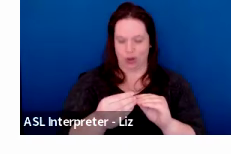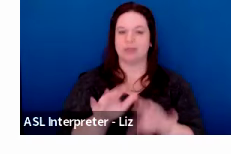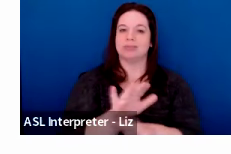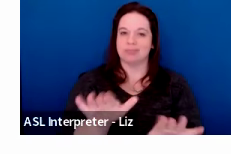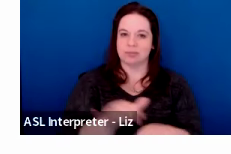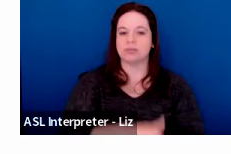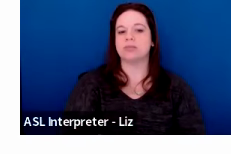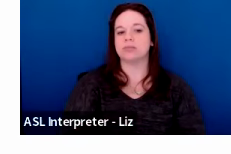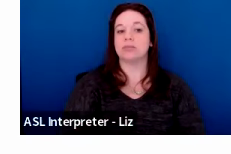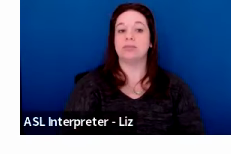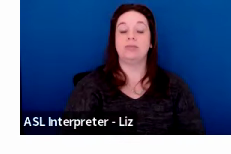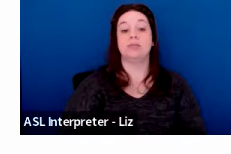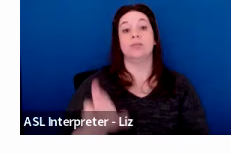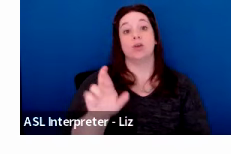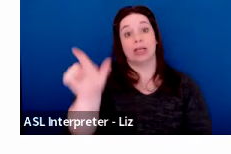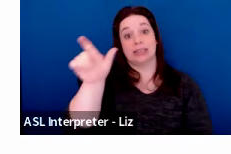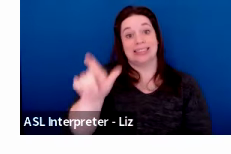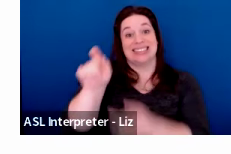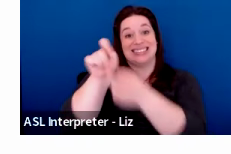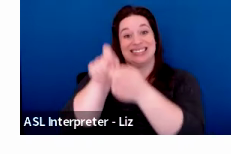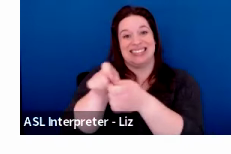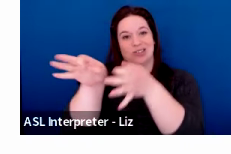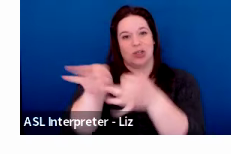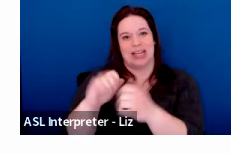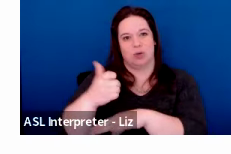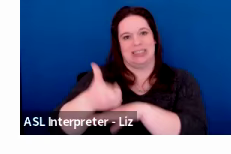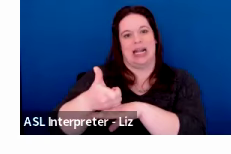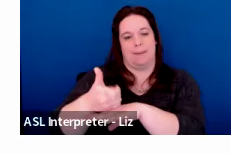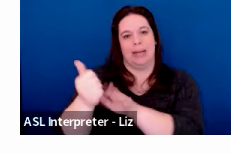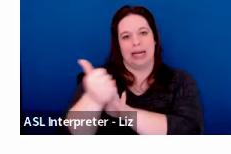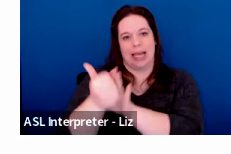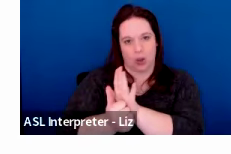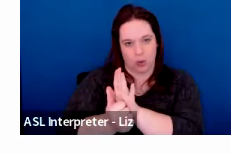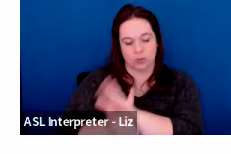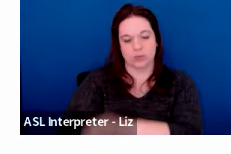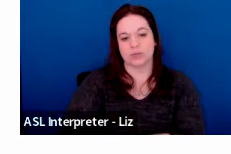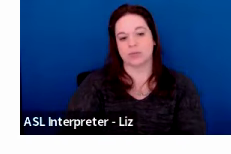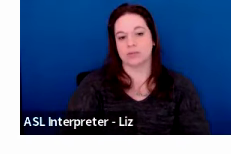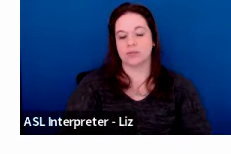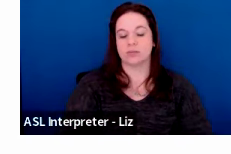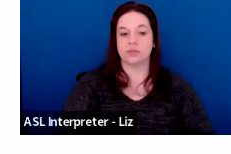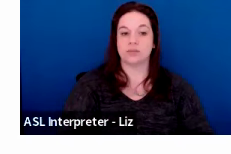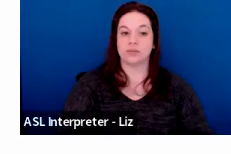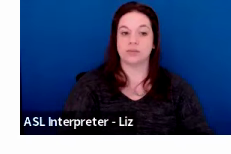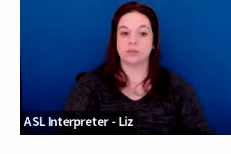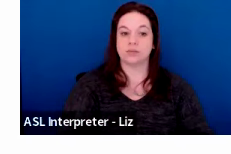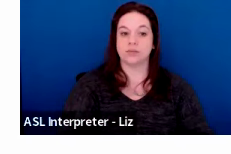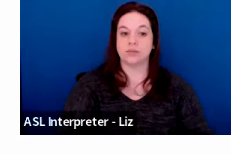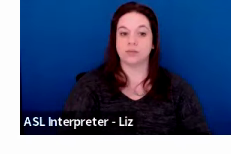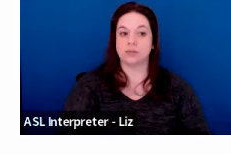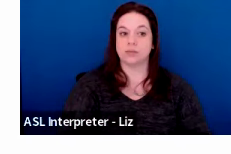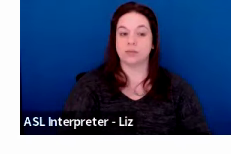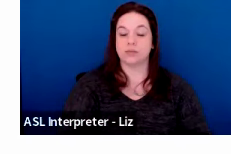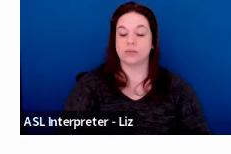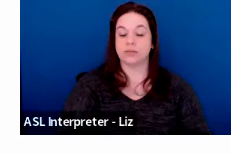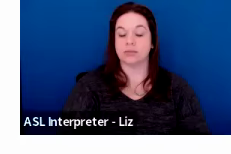detailed instructions appear on the right side of the screen on how to set up an account. And if you need if